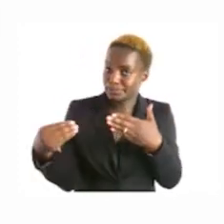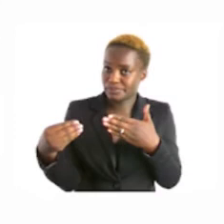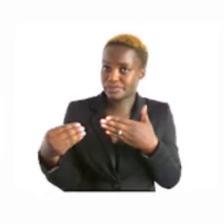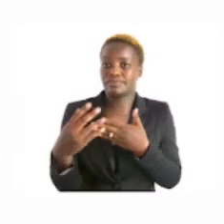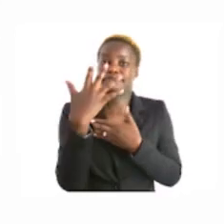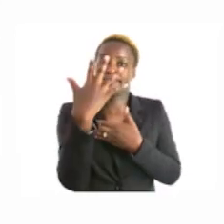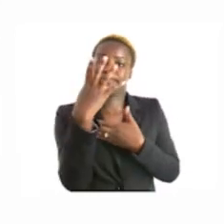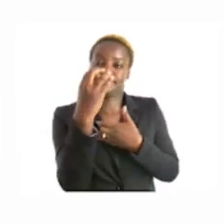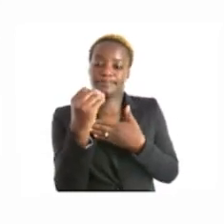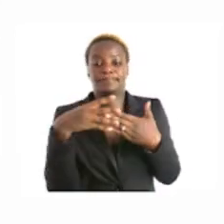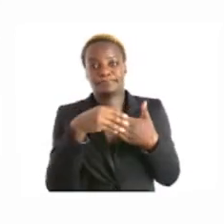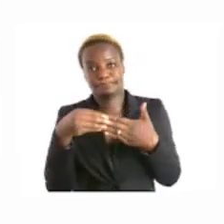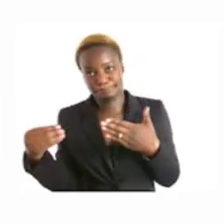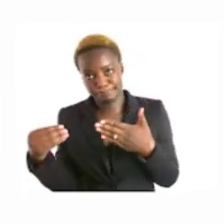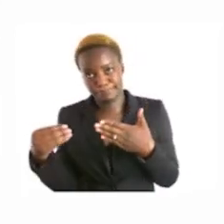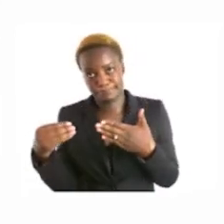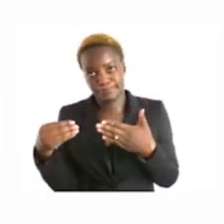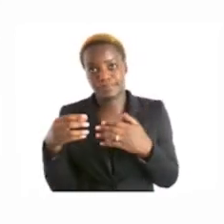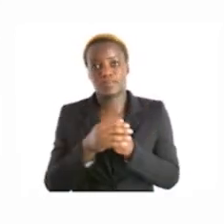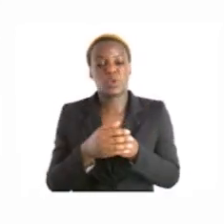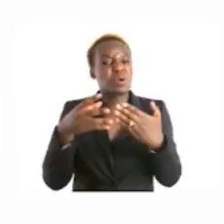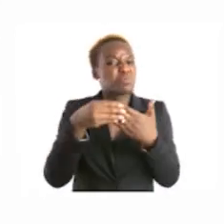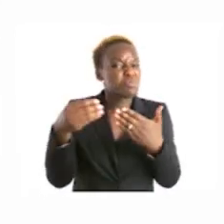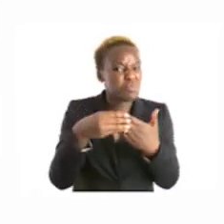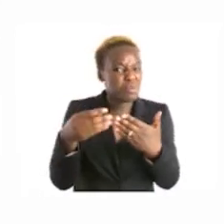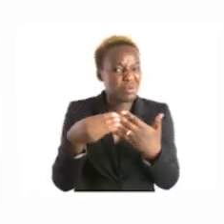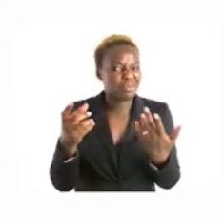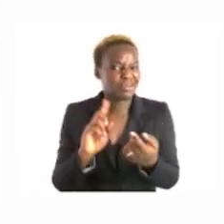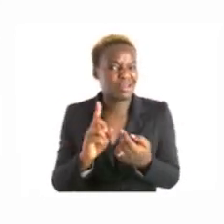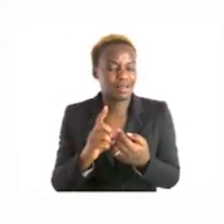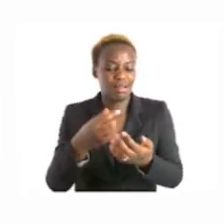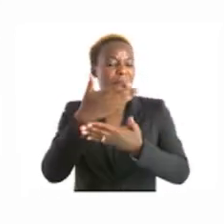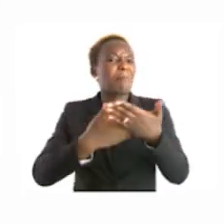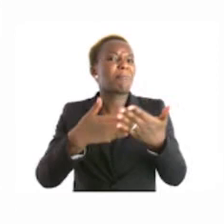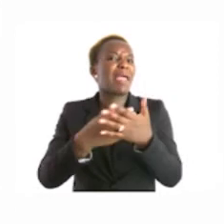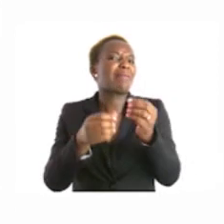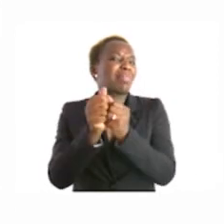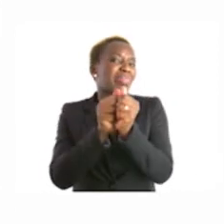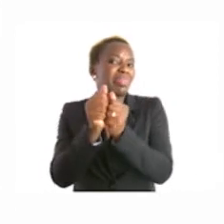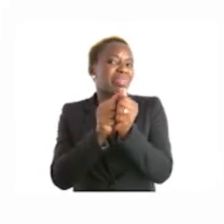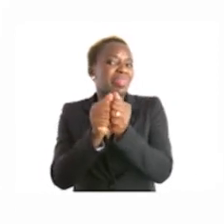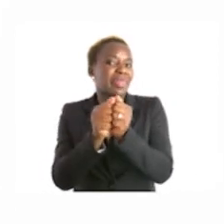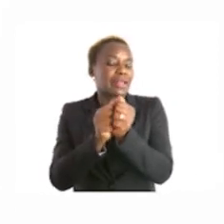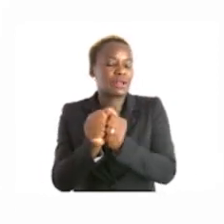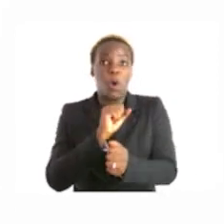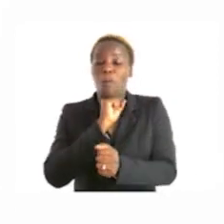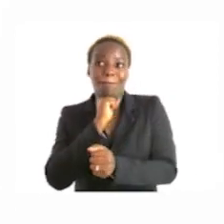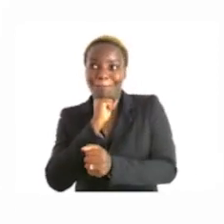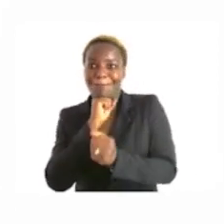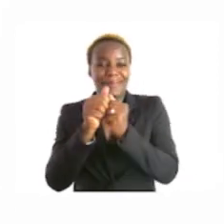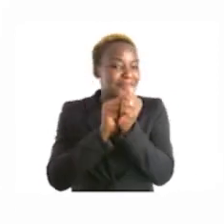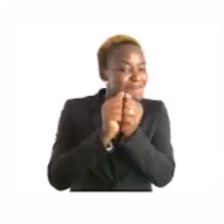and a $50 note. When we are referring to the notes, we talk about the paper money, you know, the ones that makes